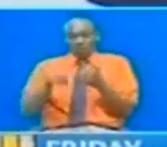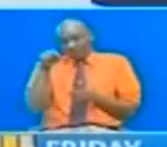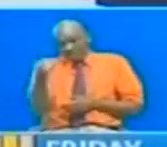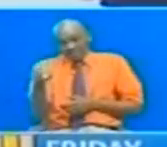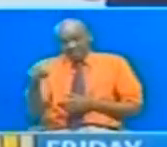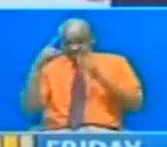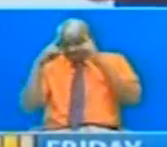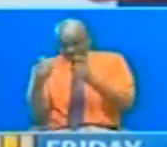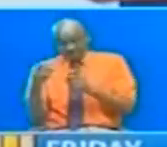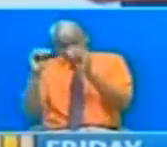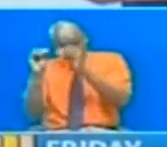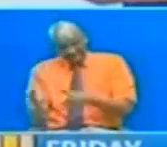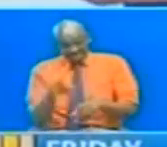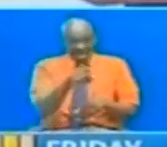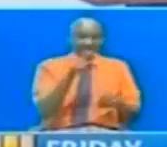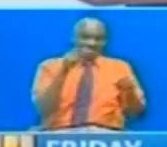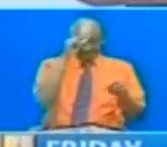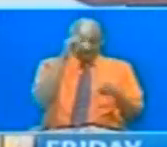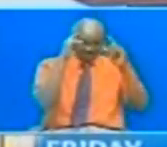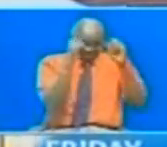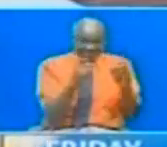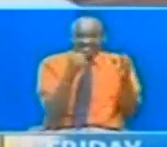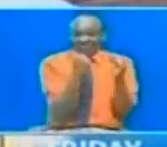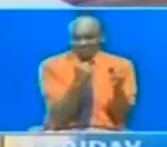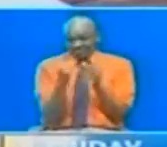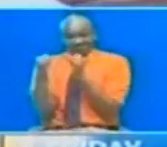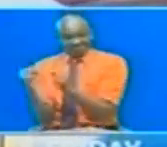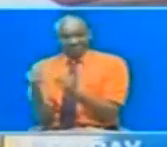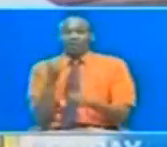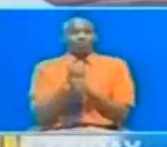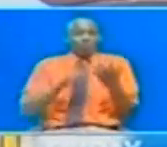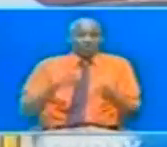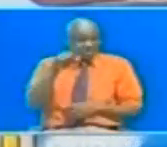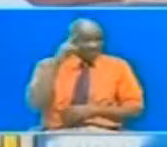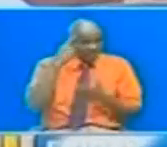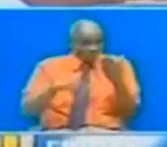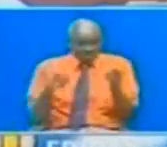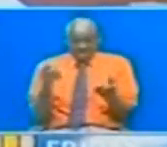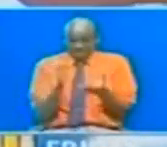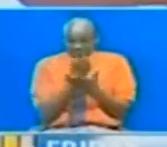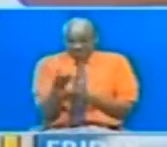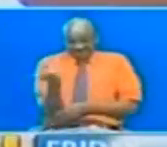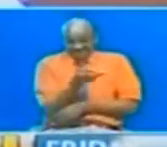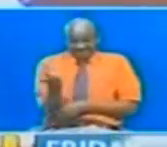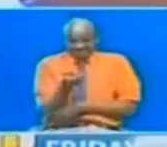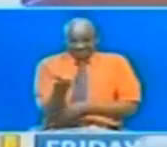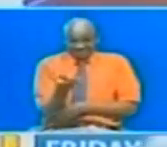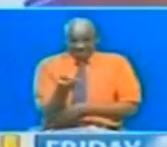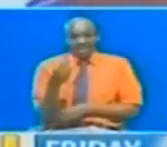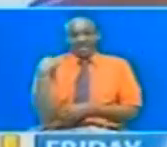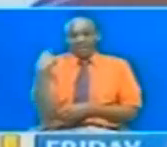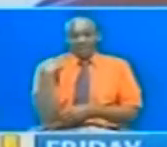between teachers and the government? What is your comment or what are your thoughts on the standoff between teachers and the government? That number